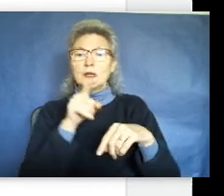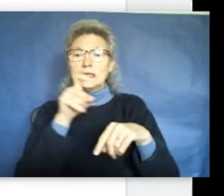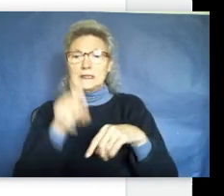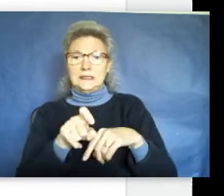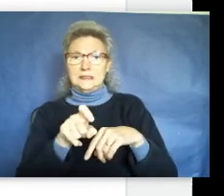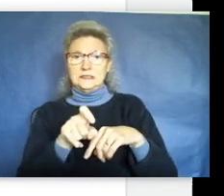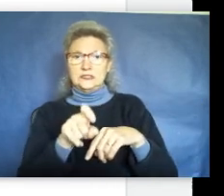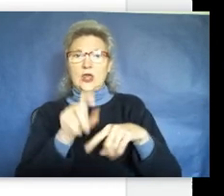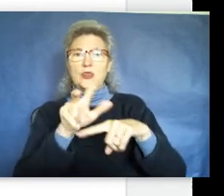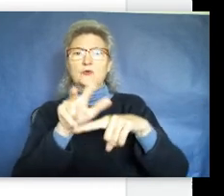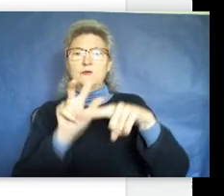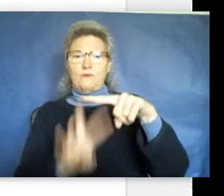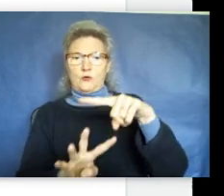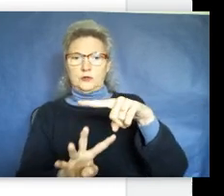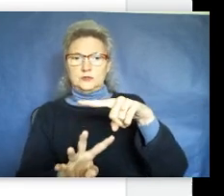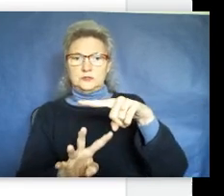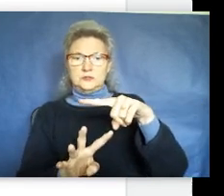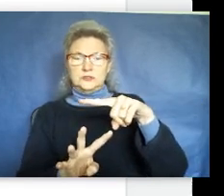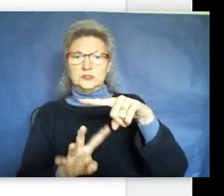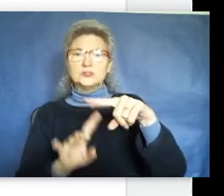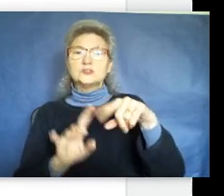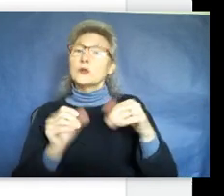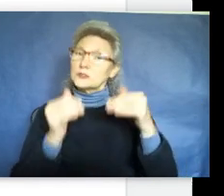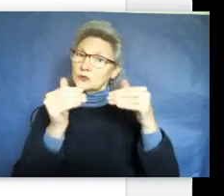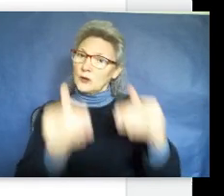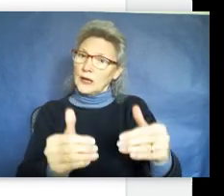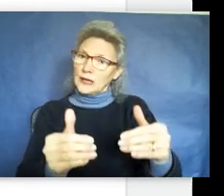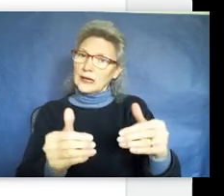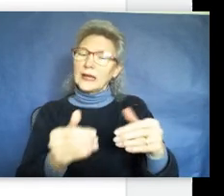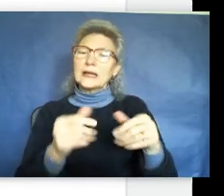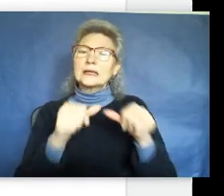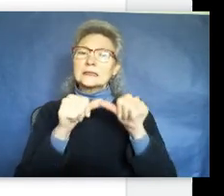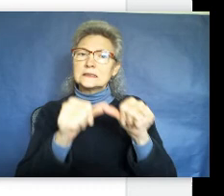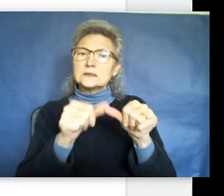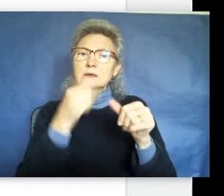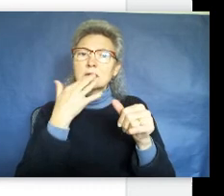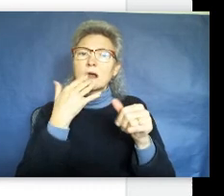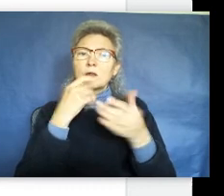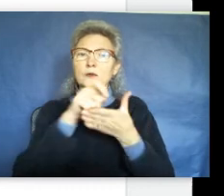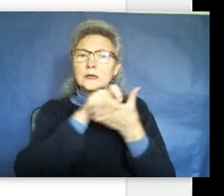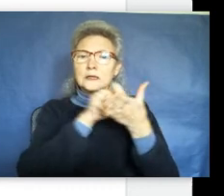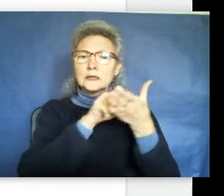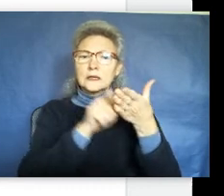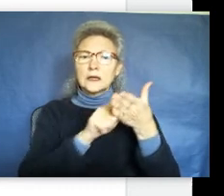needs 3/4. So let's go ahead and shade in